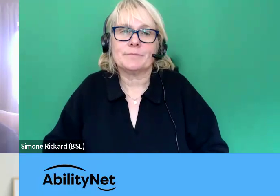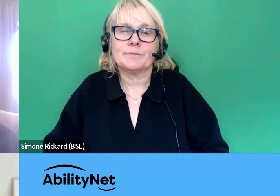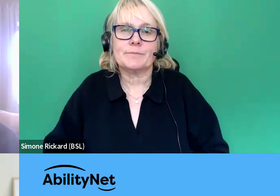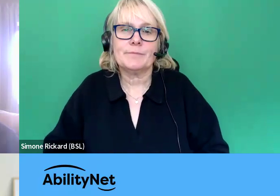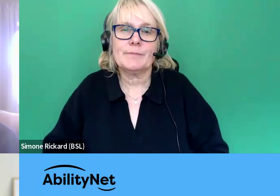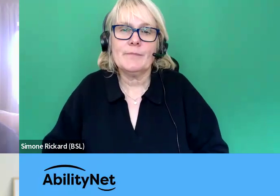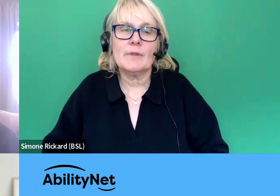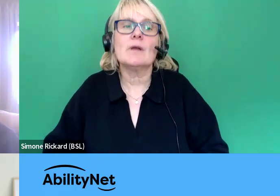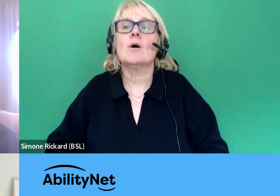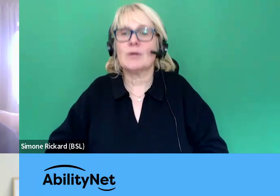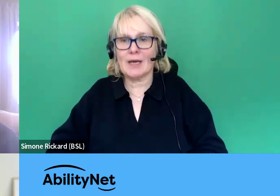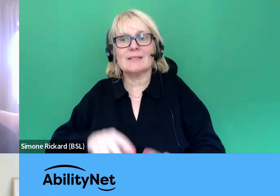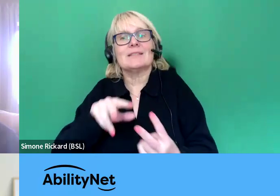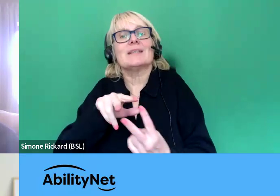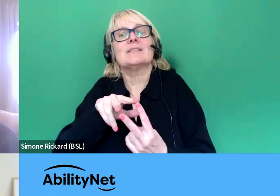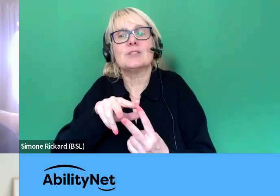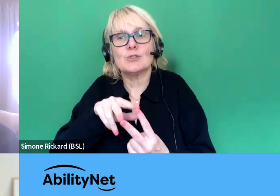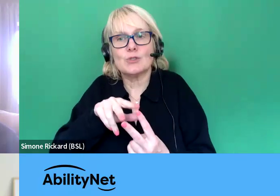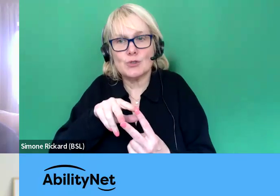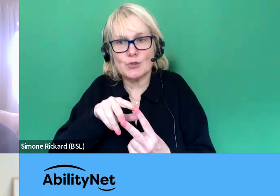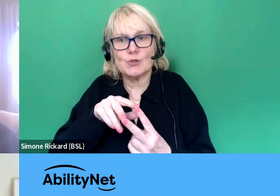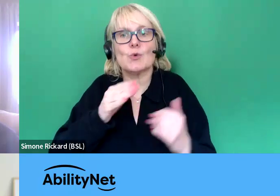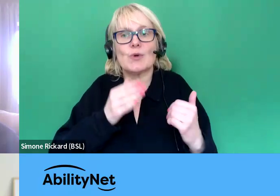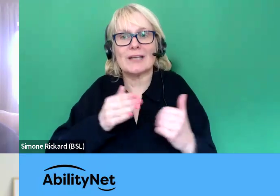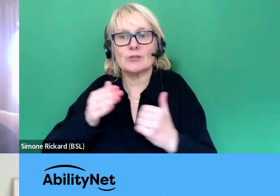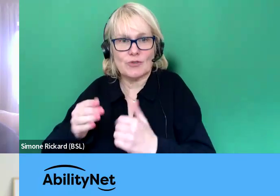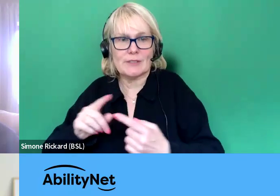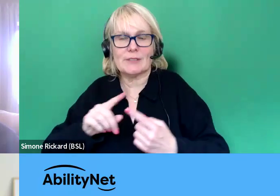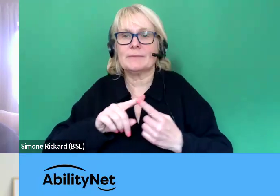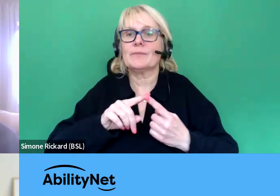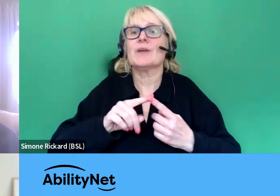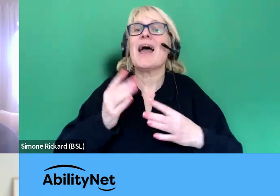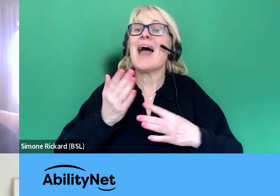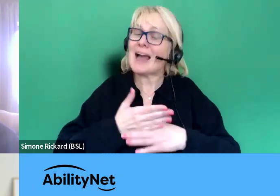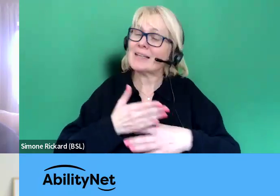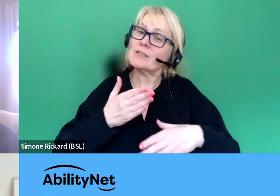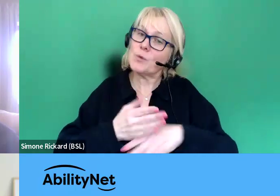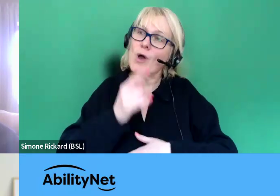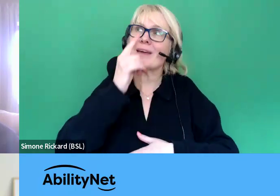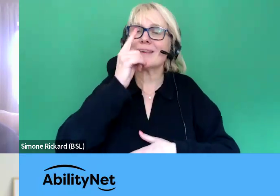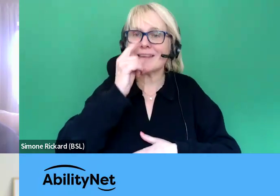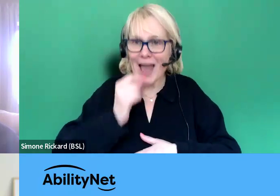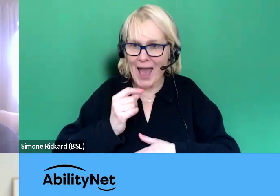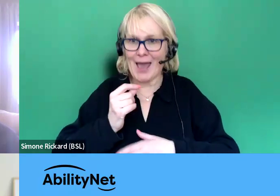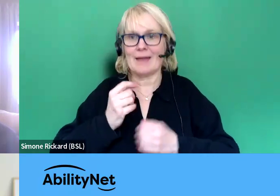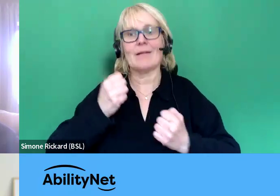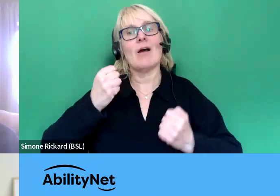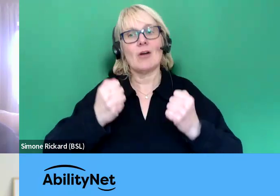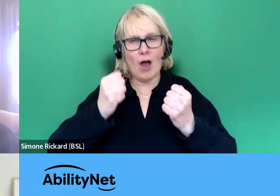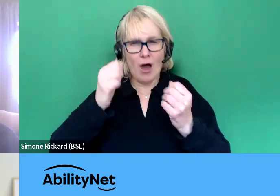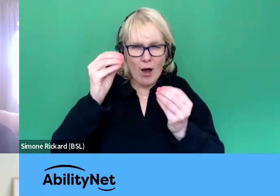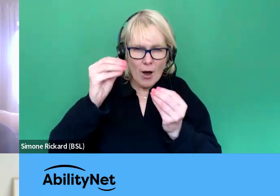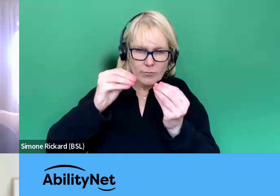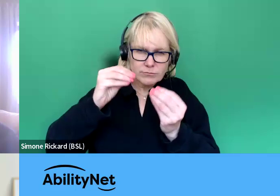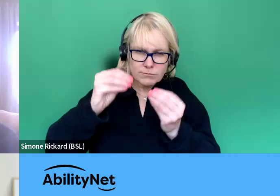Then there are two categories of support left, and these are less common. Access to Work can do car modifications for you if